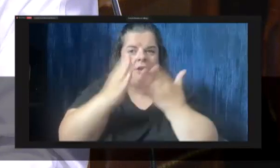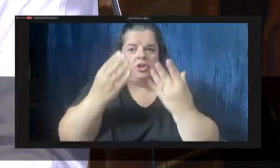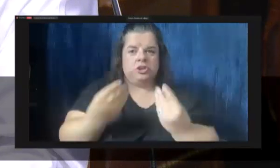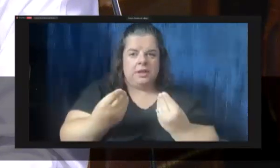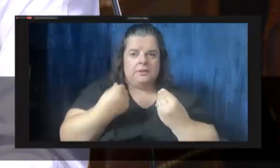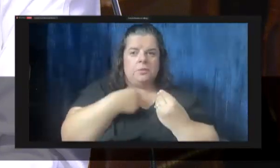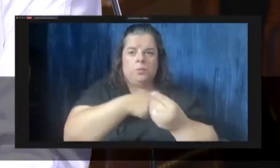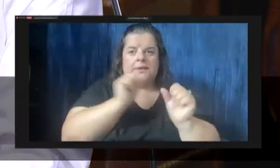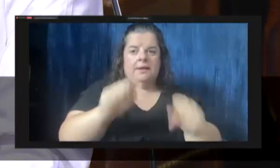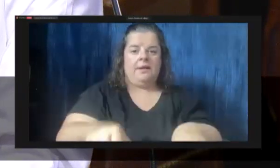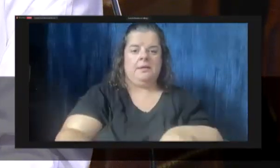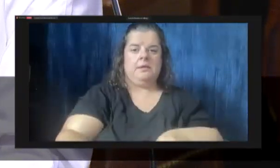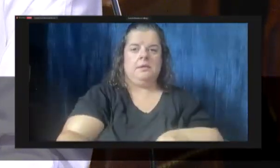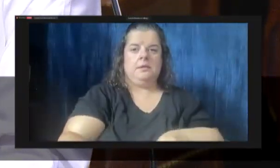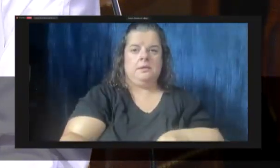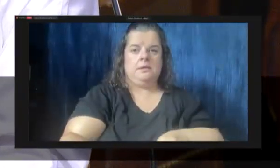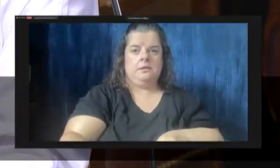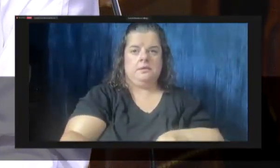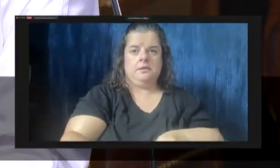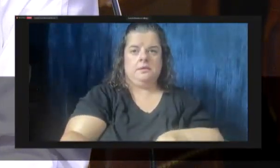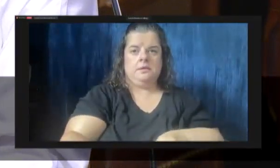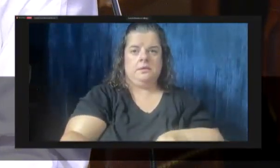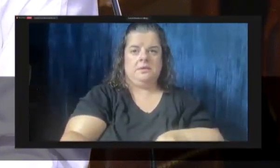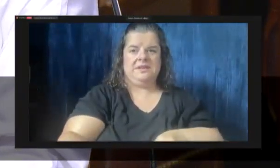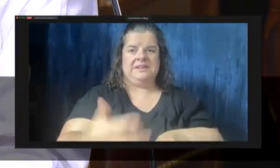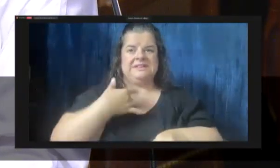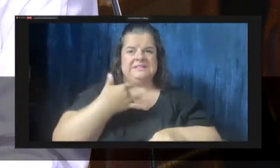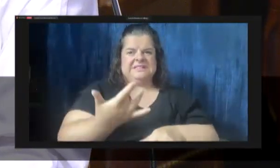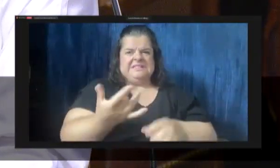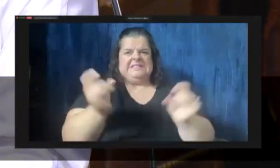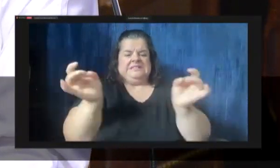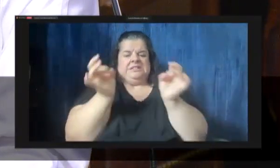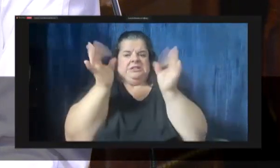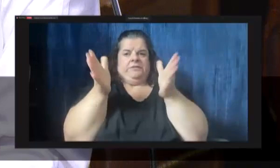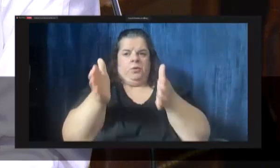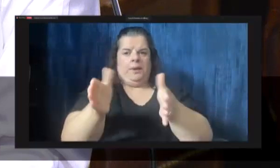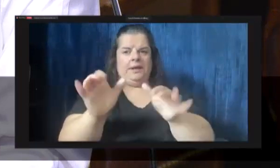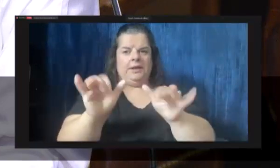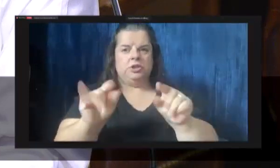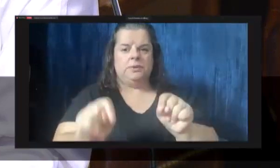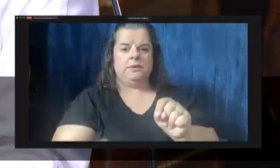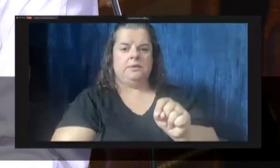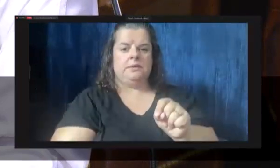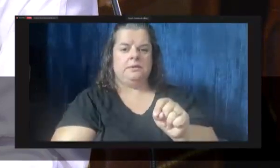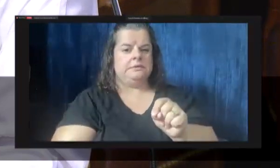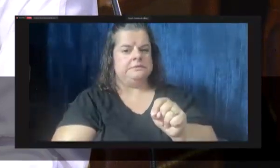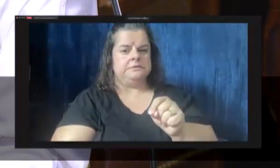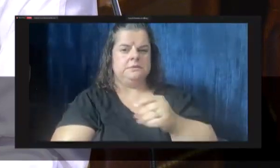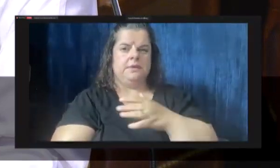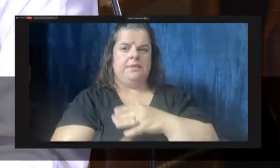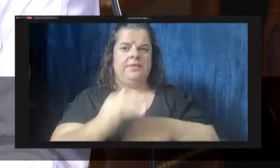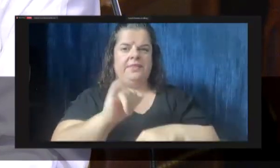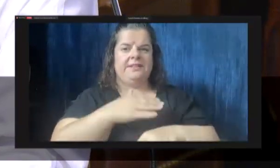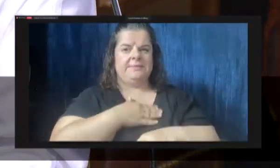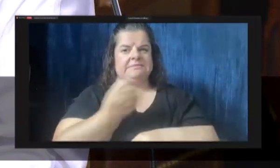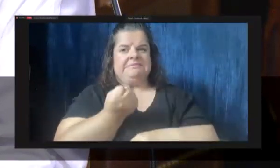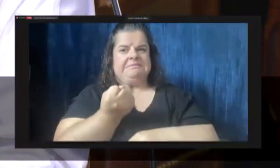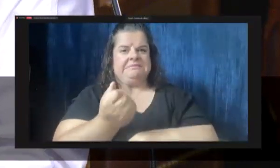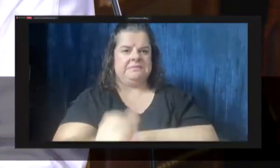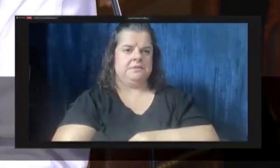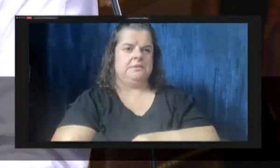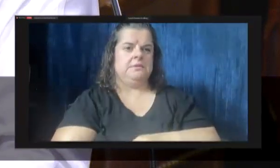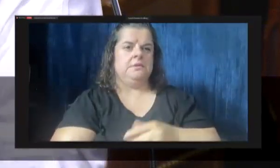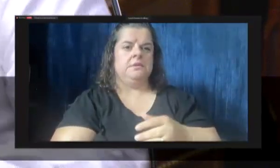possibly can. And this just seems like such a violent way to do it. And that's really where my reservations come from. But thank